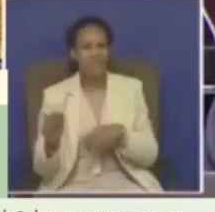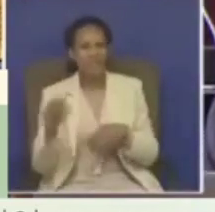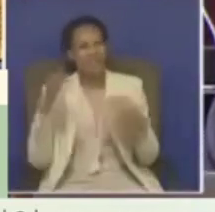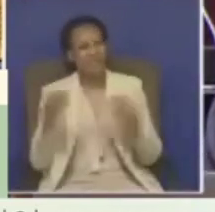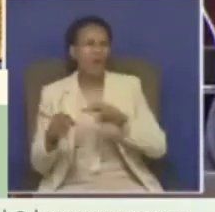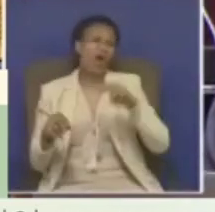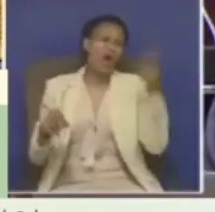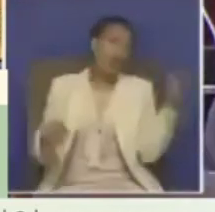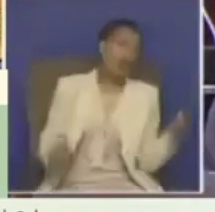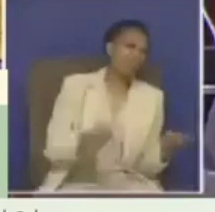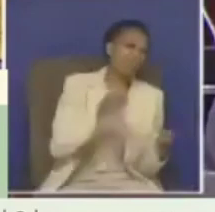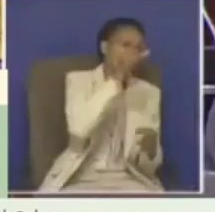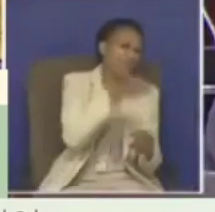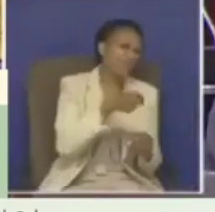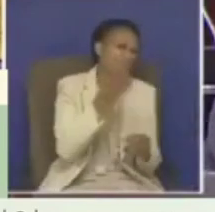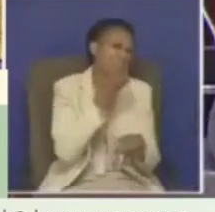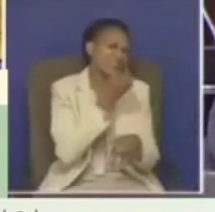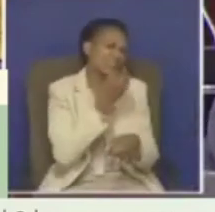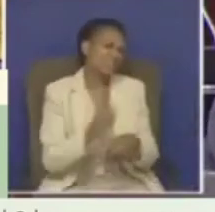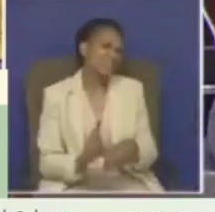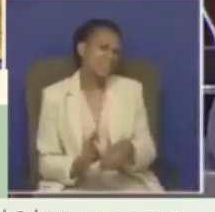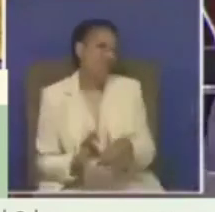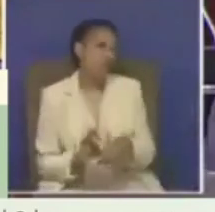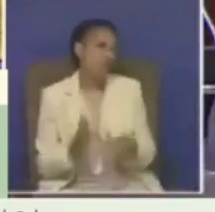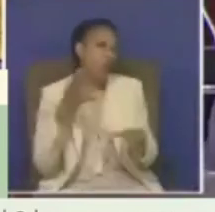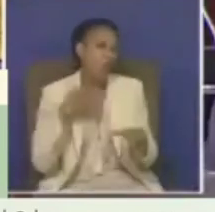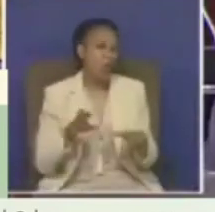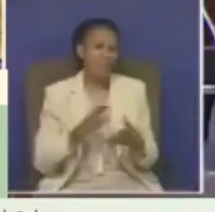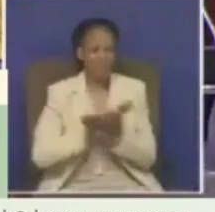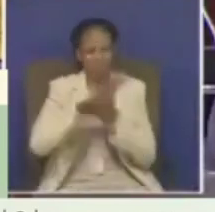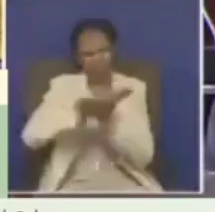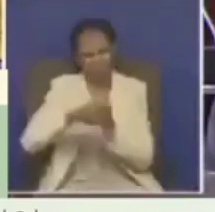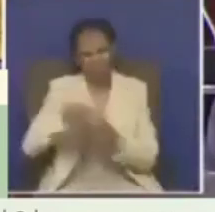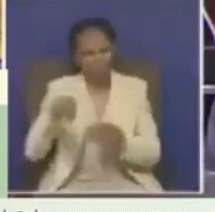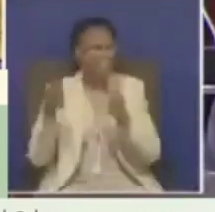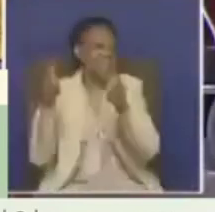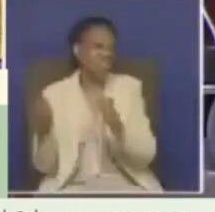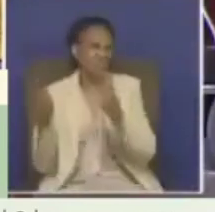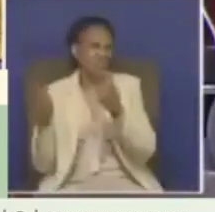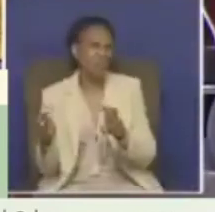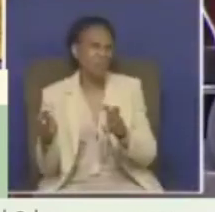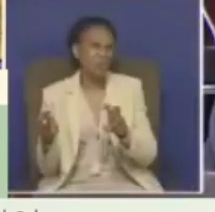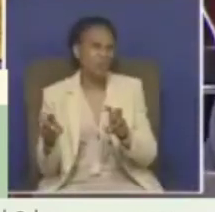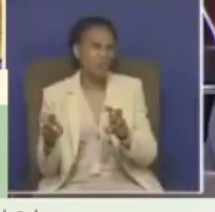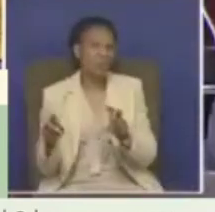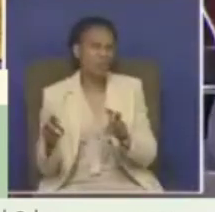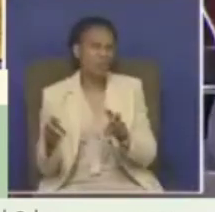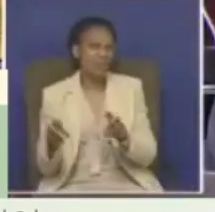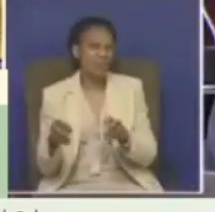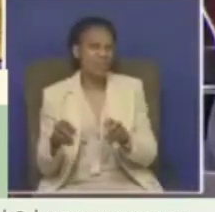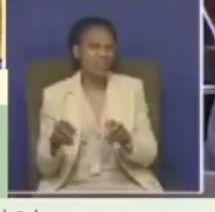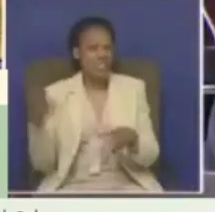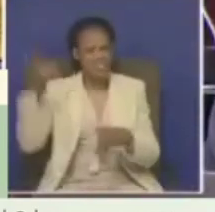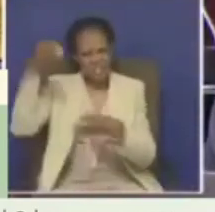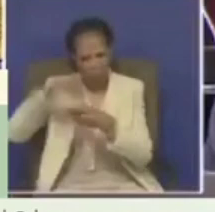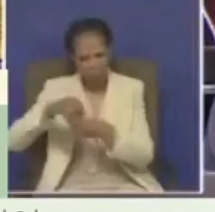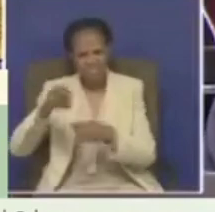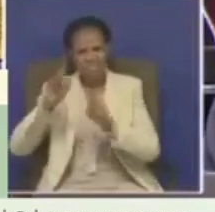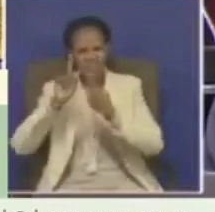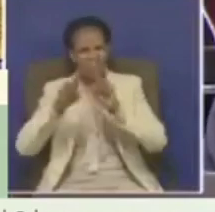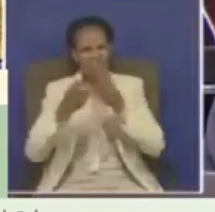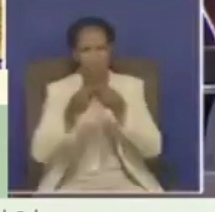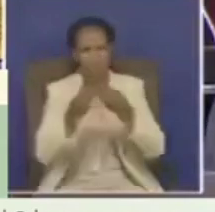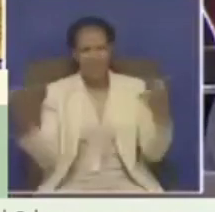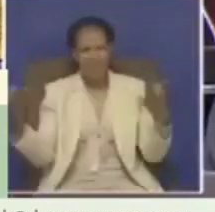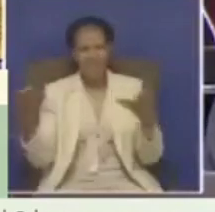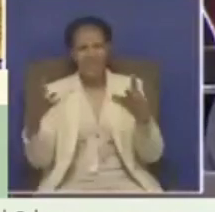saying they are a public representative that wants to dilute this thing into a myriad of other activities that are happening